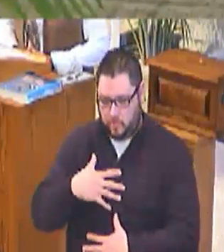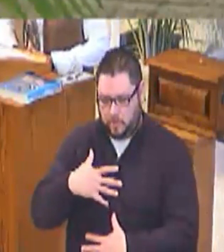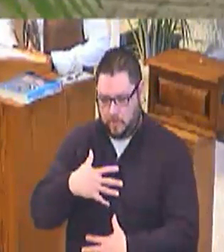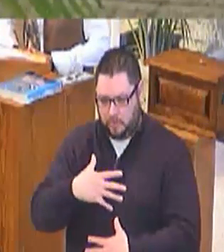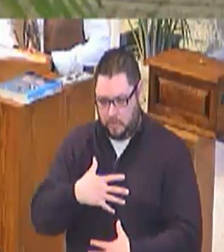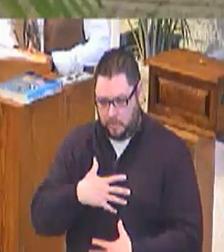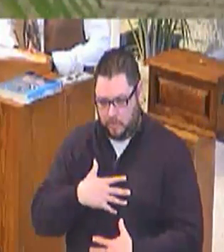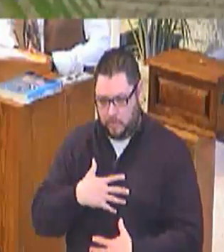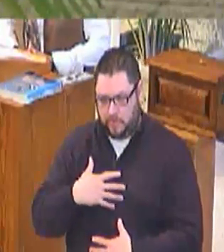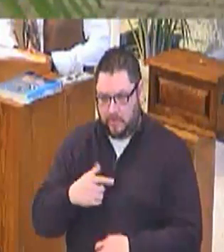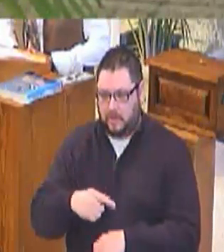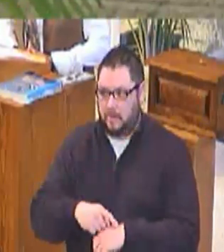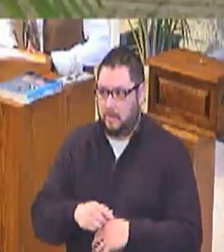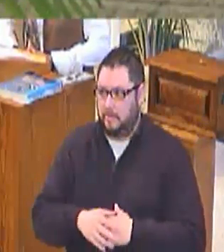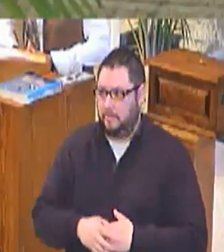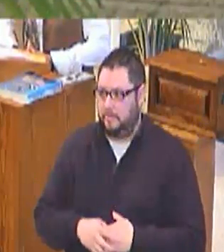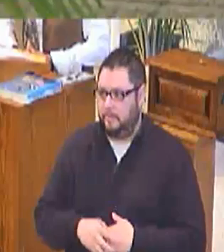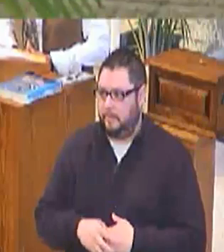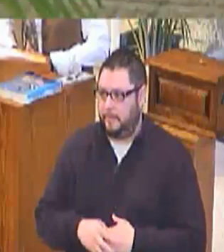time.